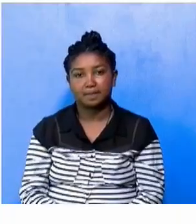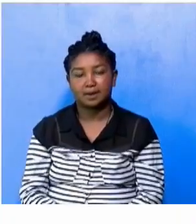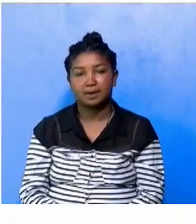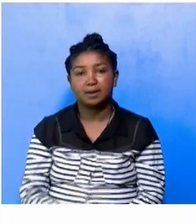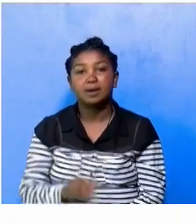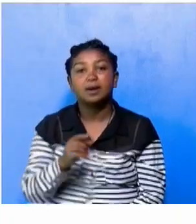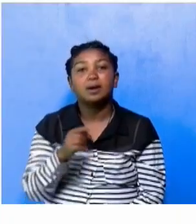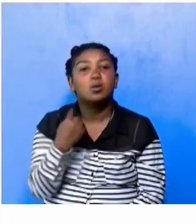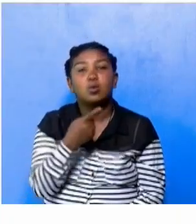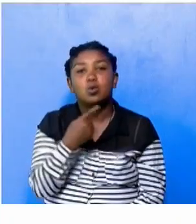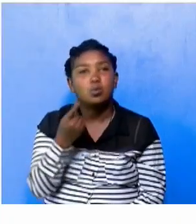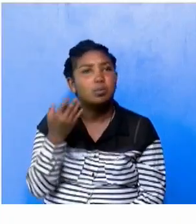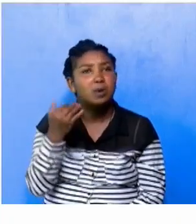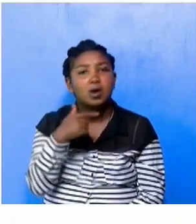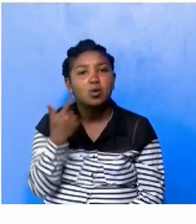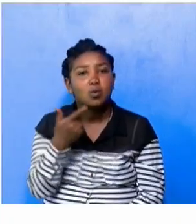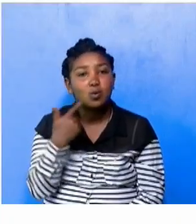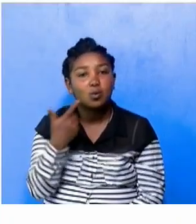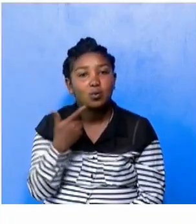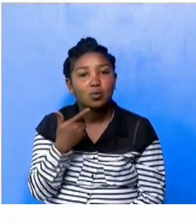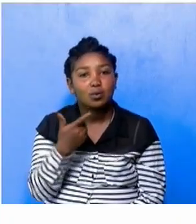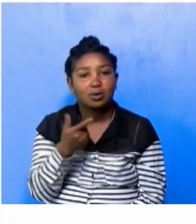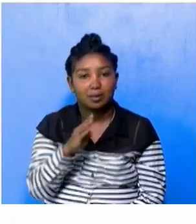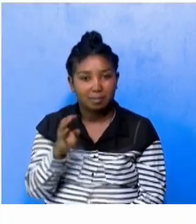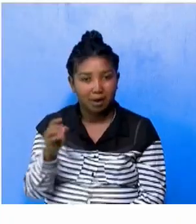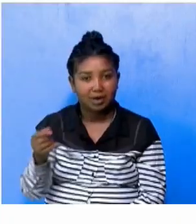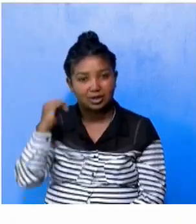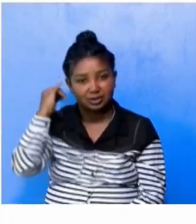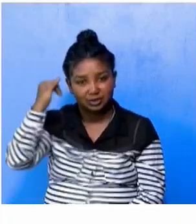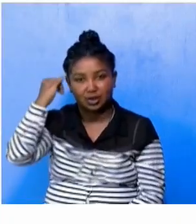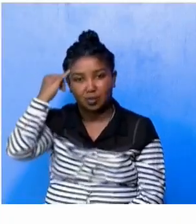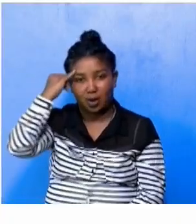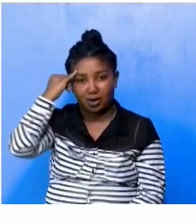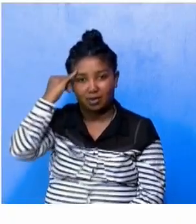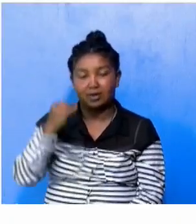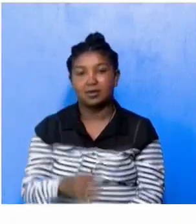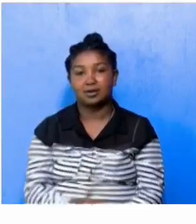By whom? By Jamal.